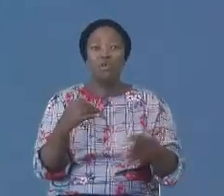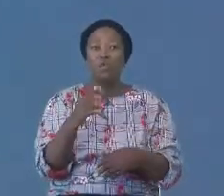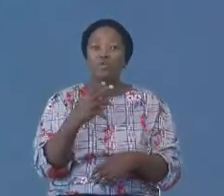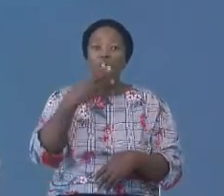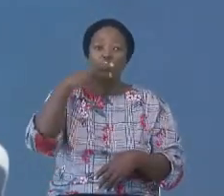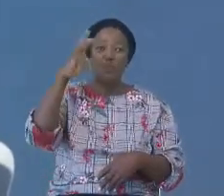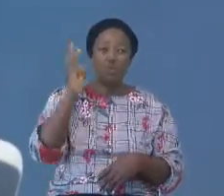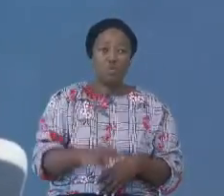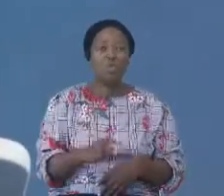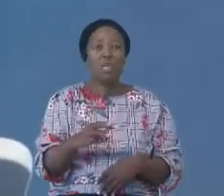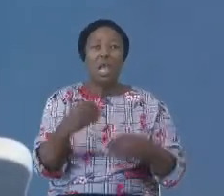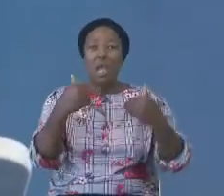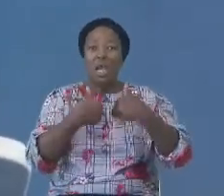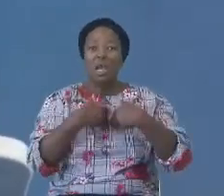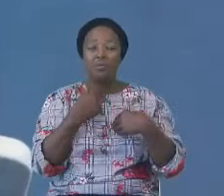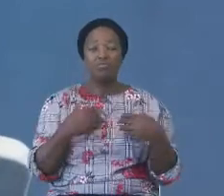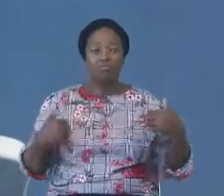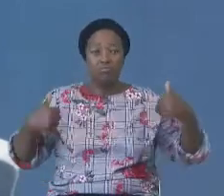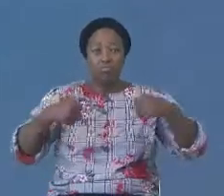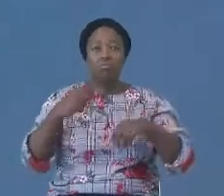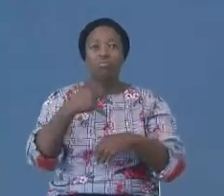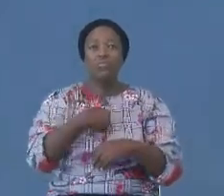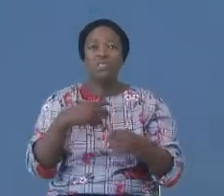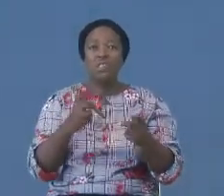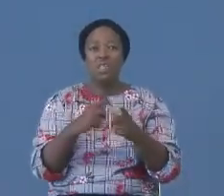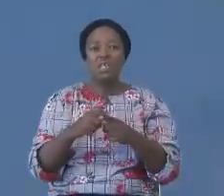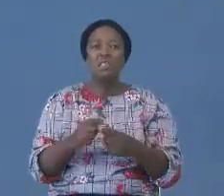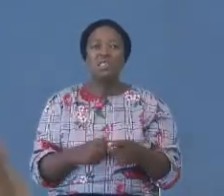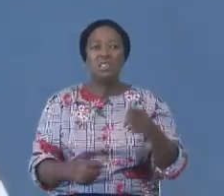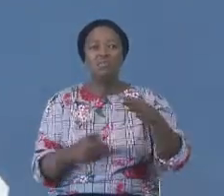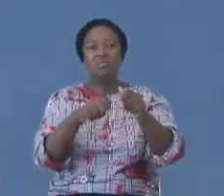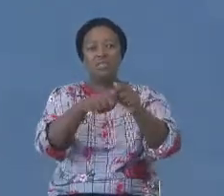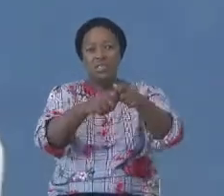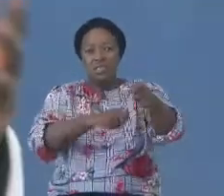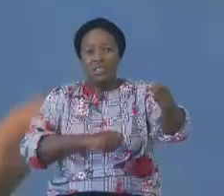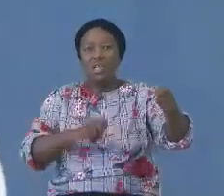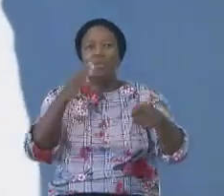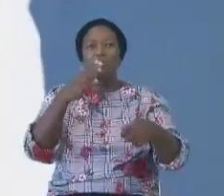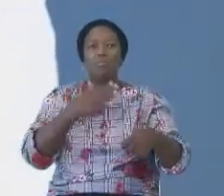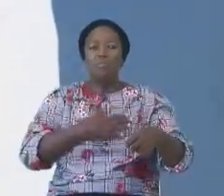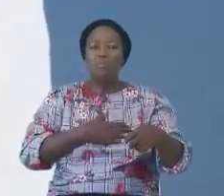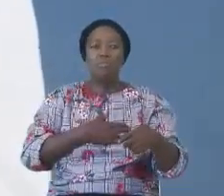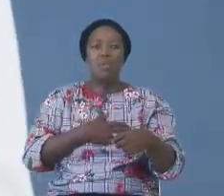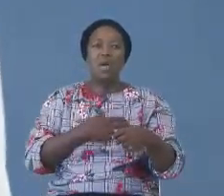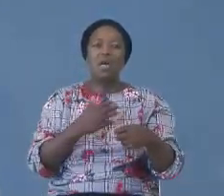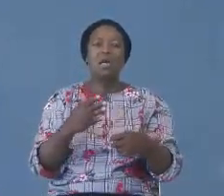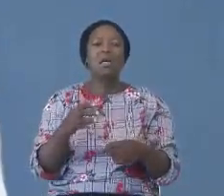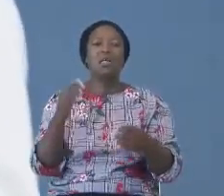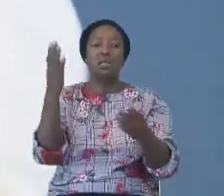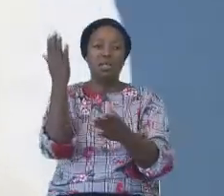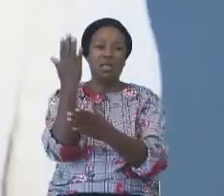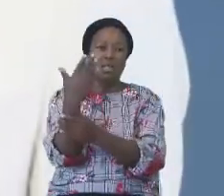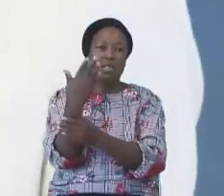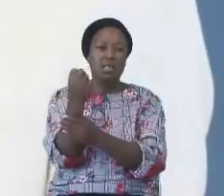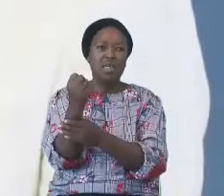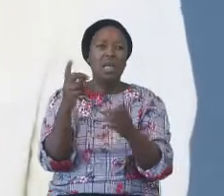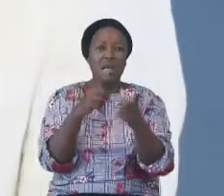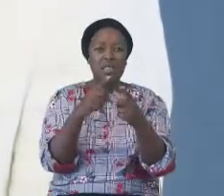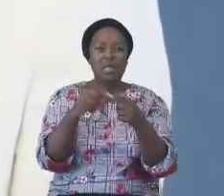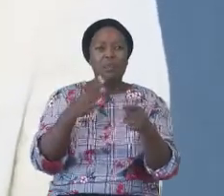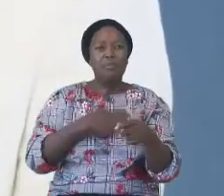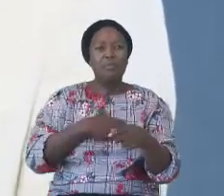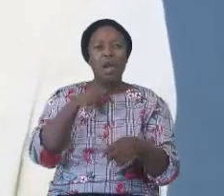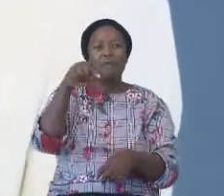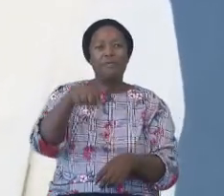have compassed me, and the assembly of the wicked have enclosed me. They pierced